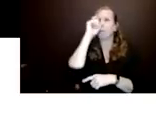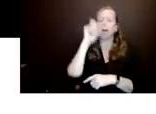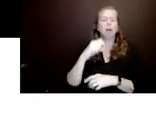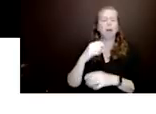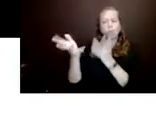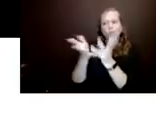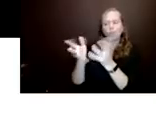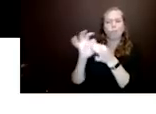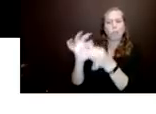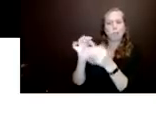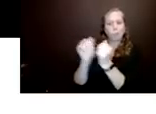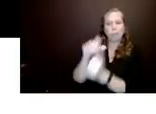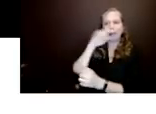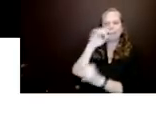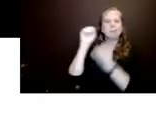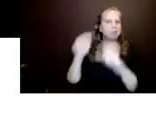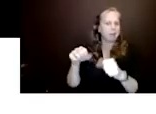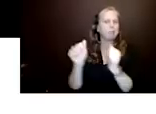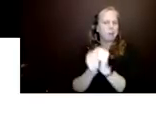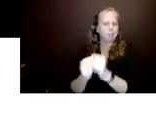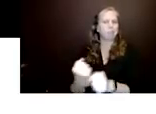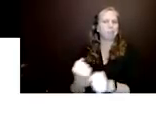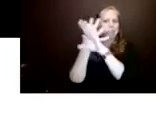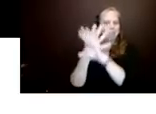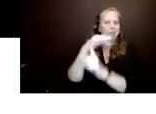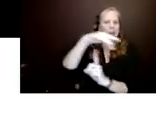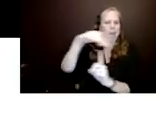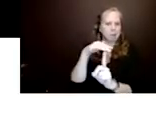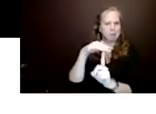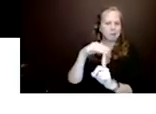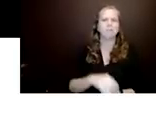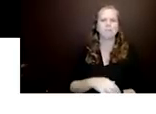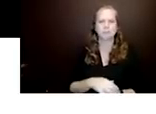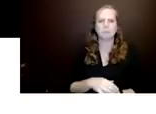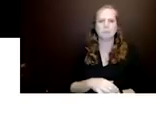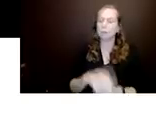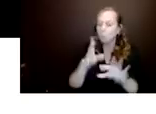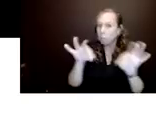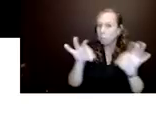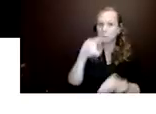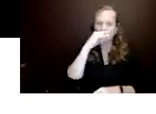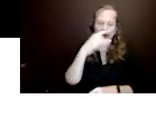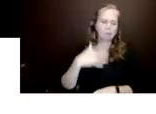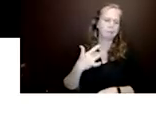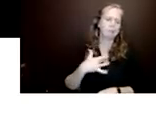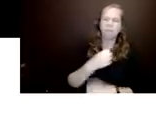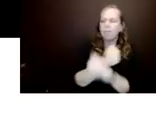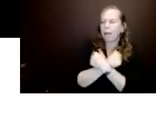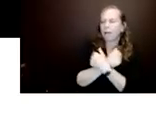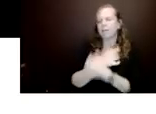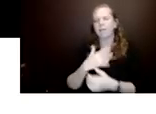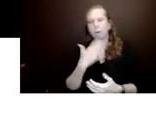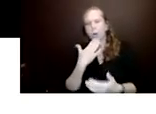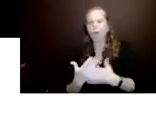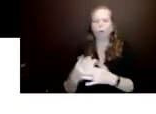kids in that virtual environment. So we think that's very important for kids to feel like they are loved and cared for and a part of the classroom